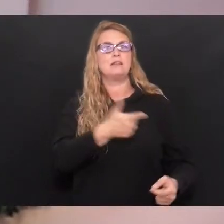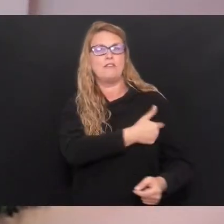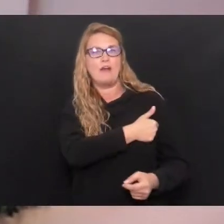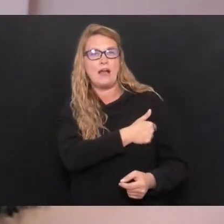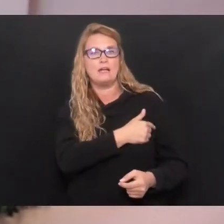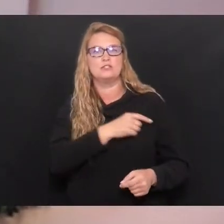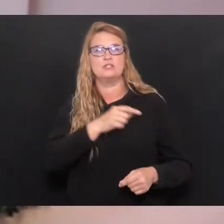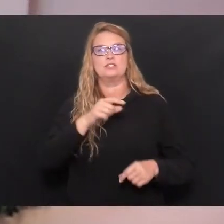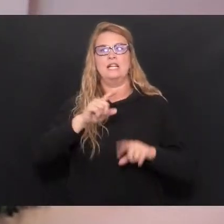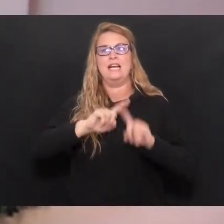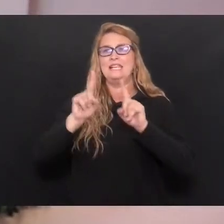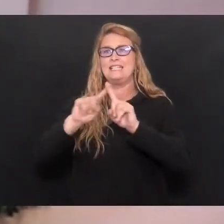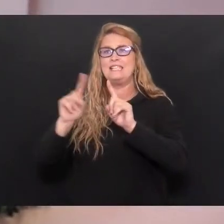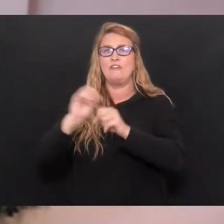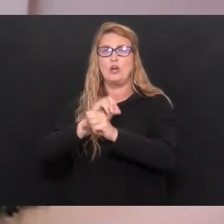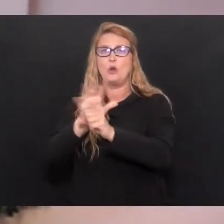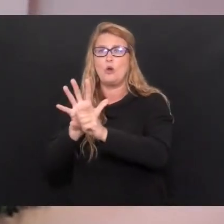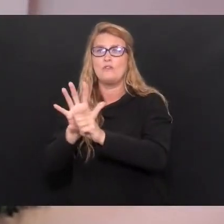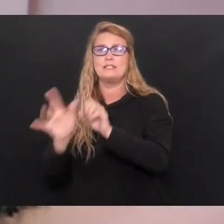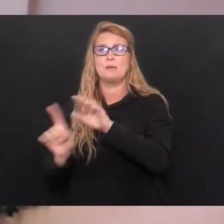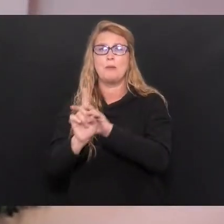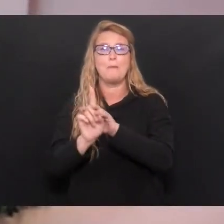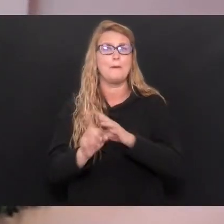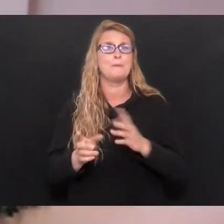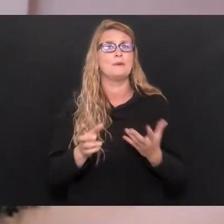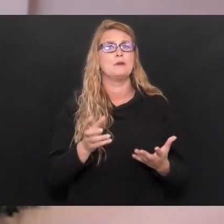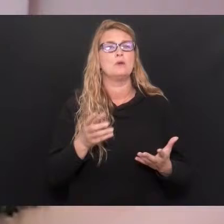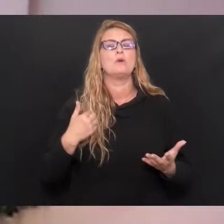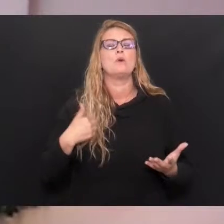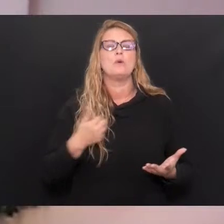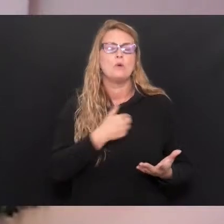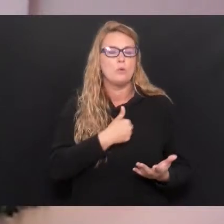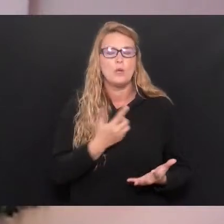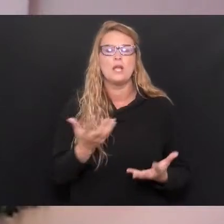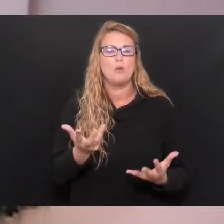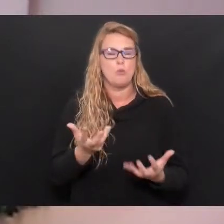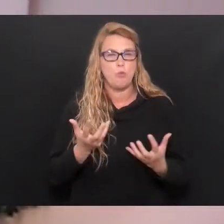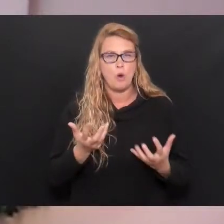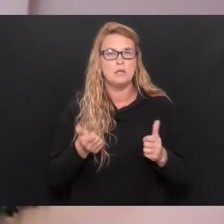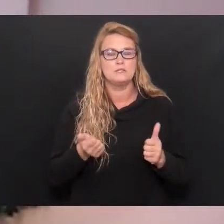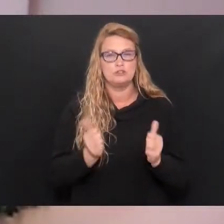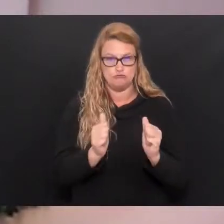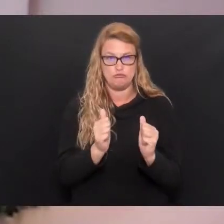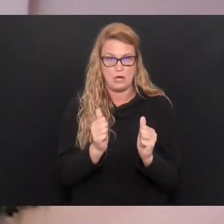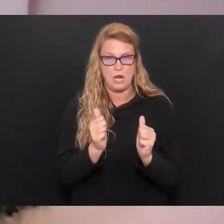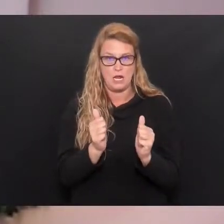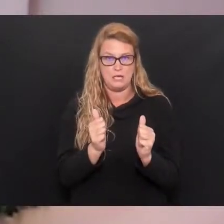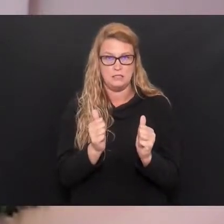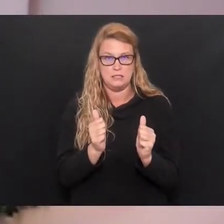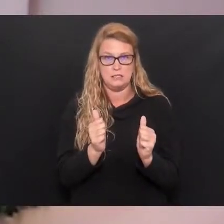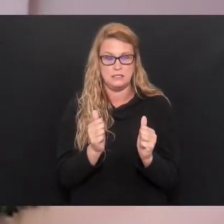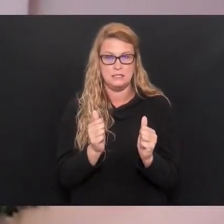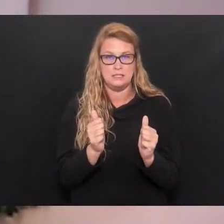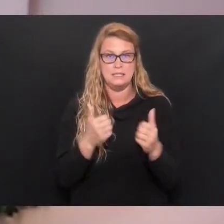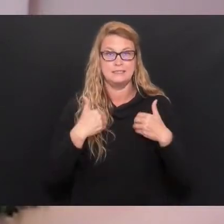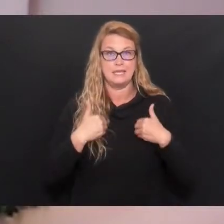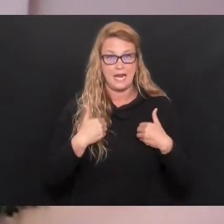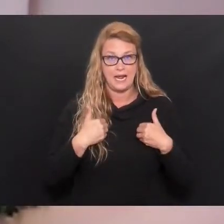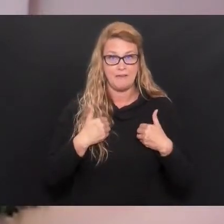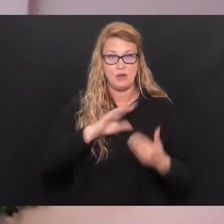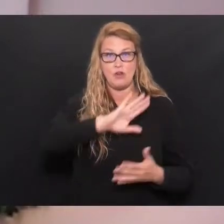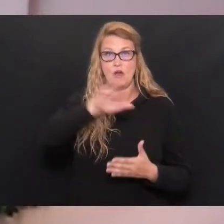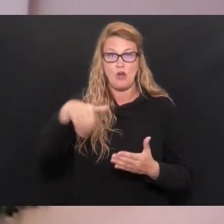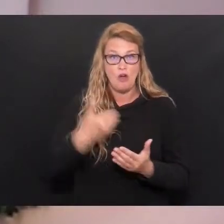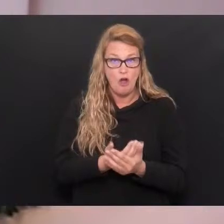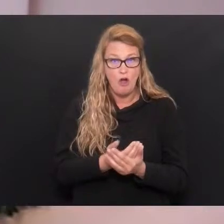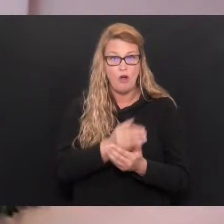viruses, all I would say, Kenny, is we want to try to give all West Virginians a